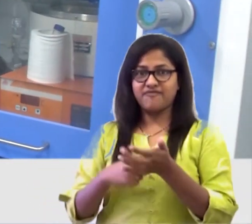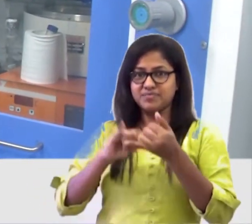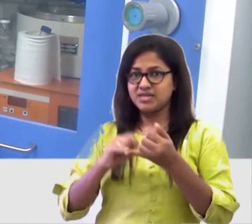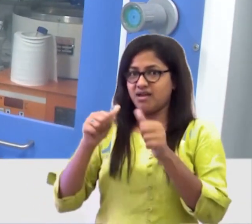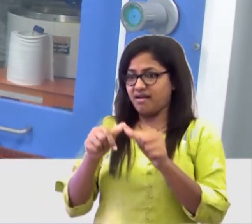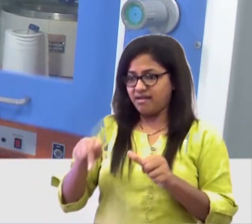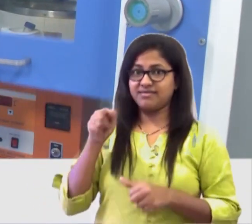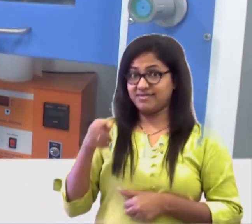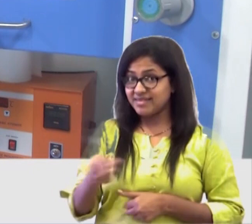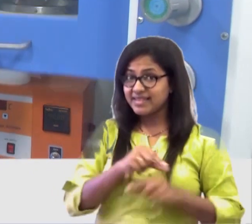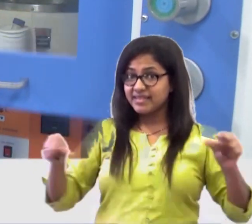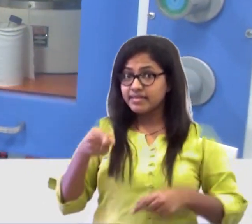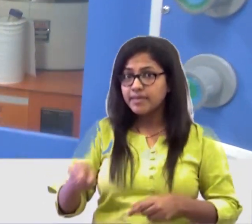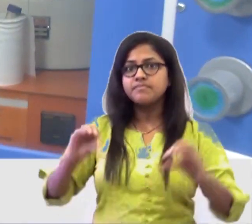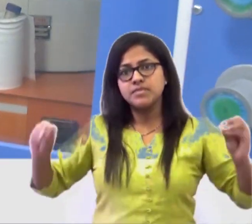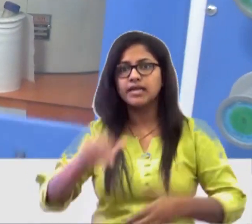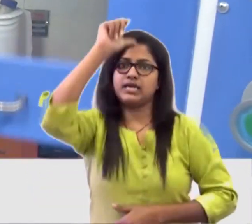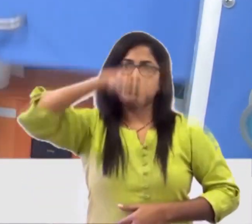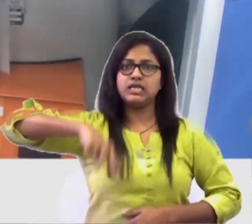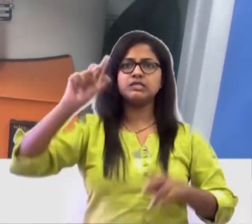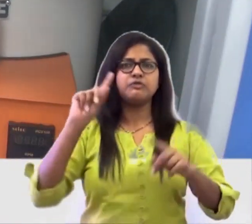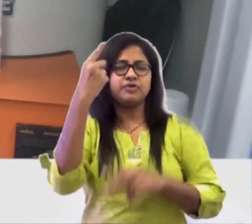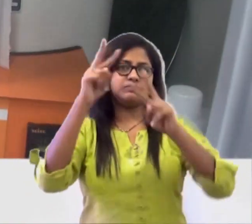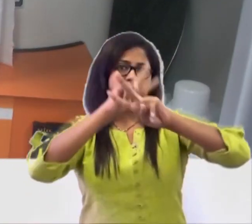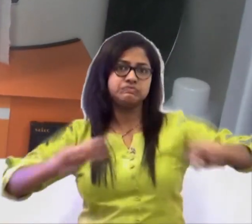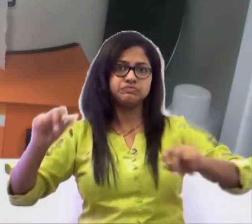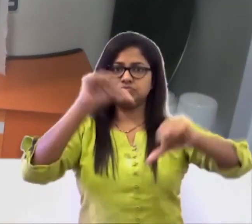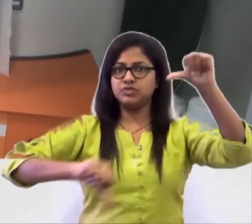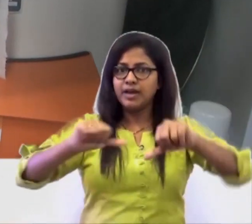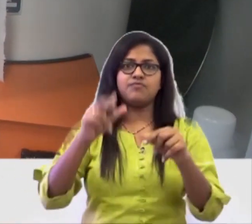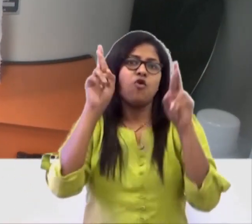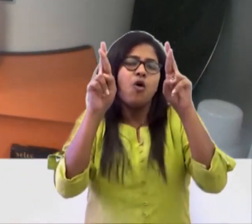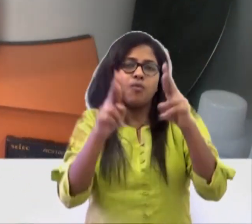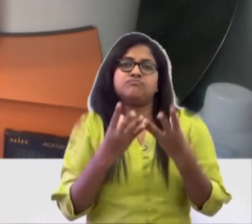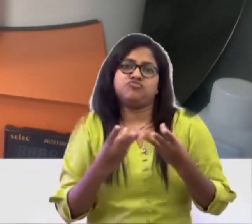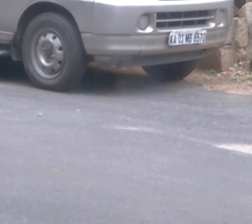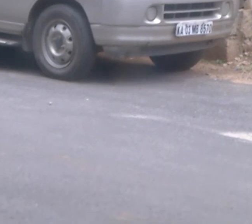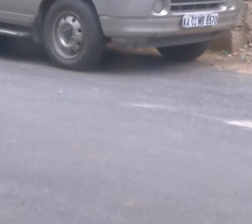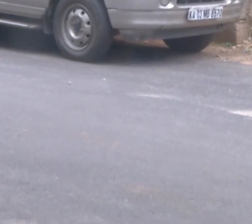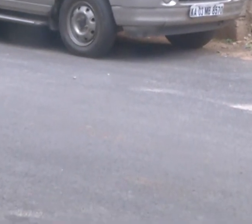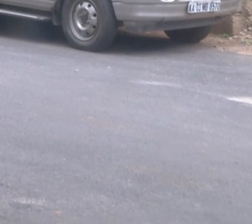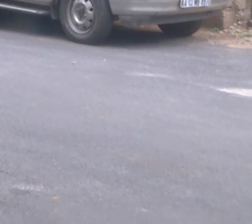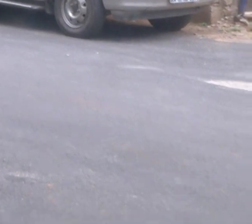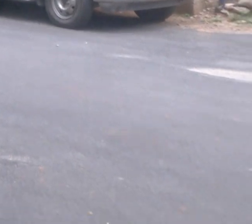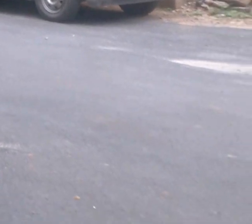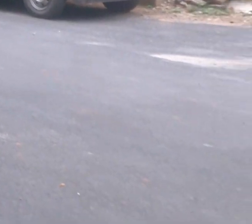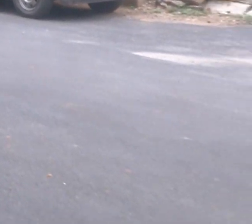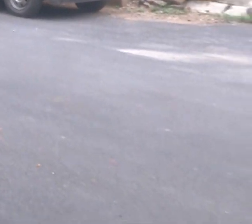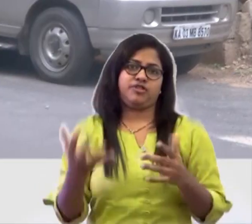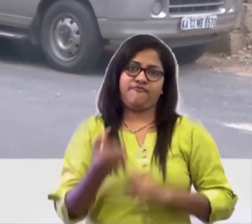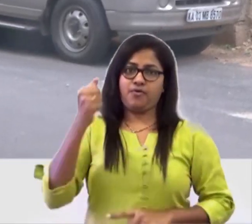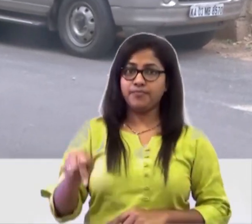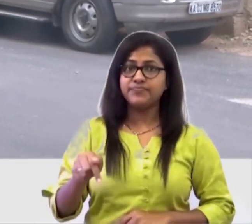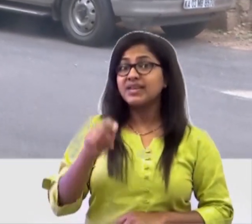Singh Anand to start India's first research lab in the hopes of finding a cure. Video of child and